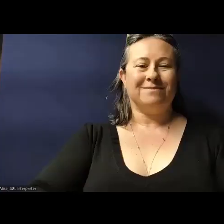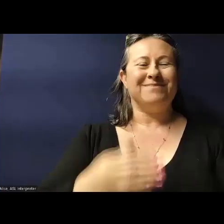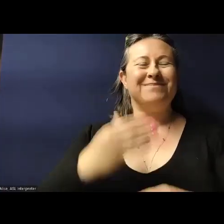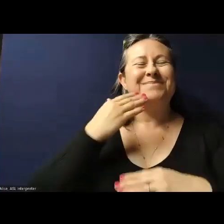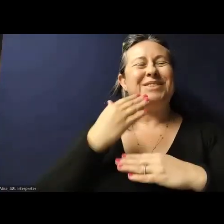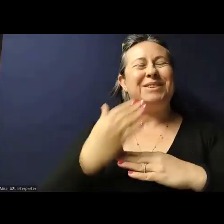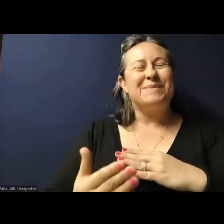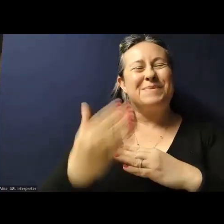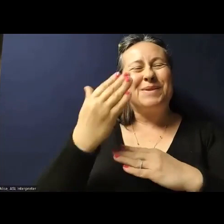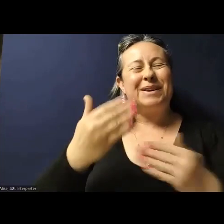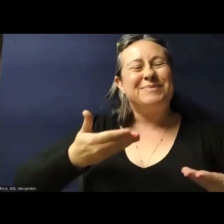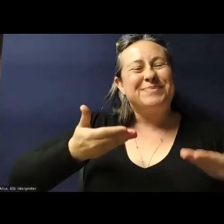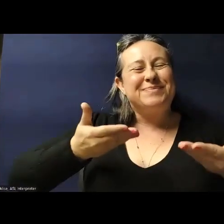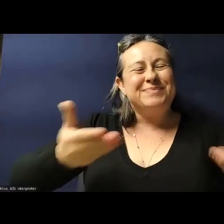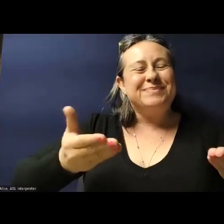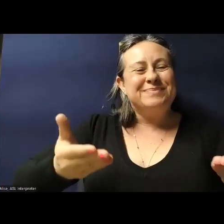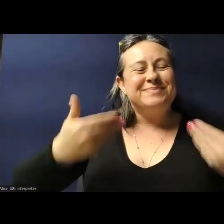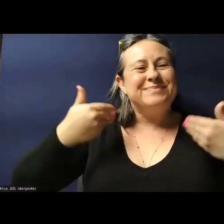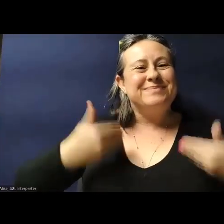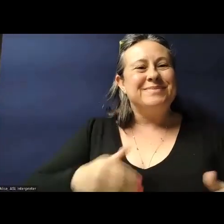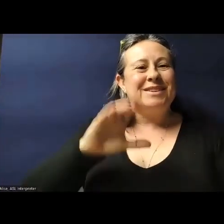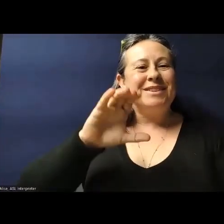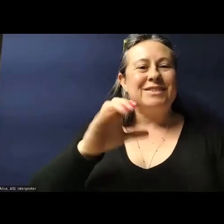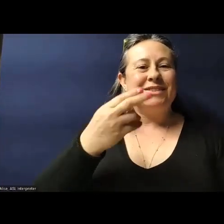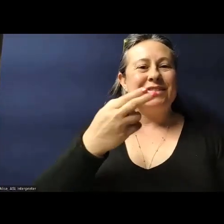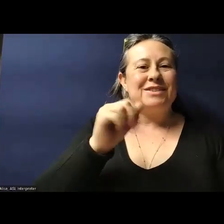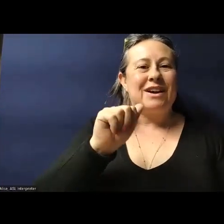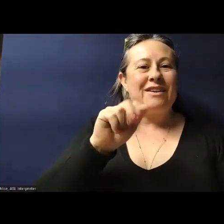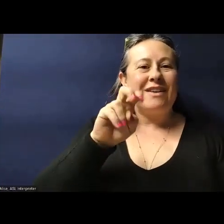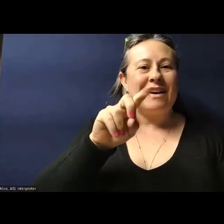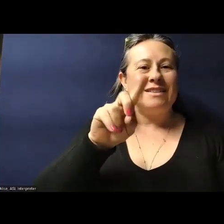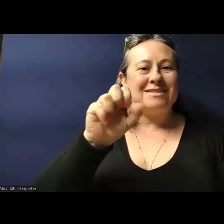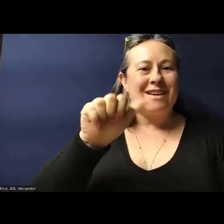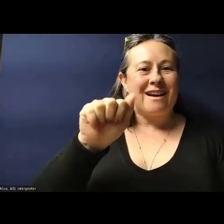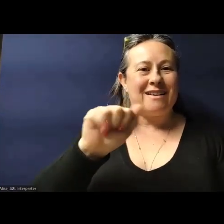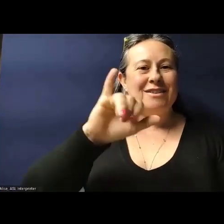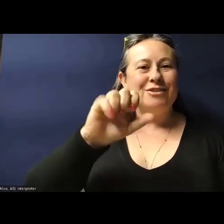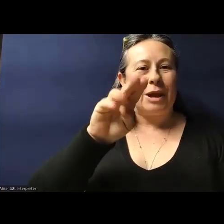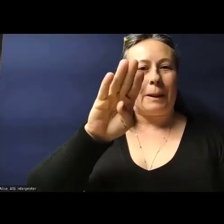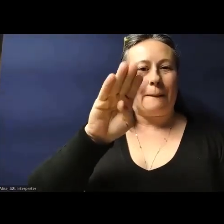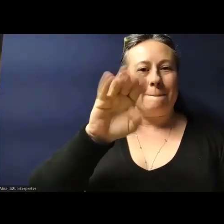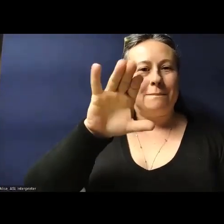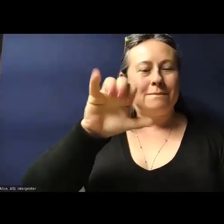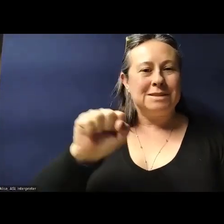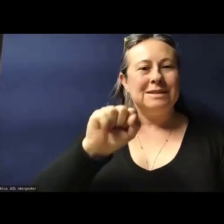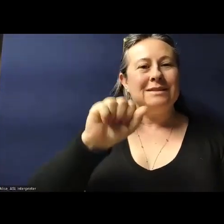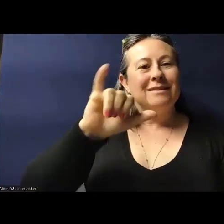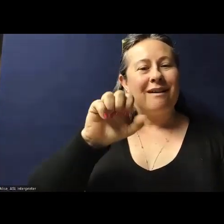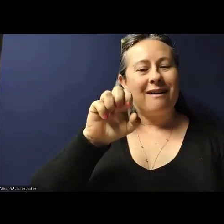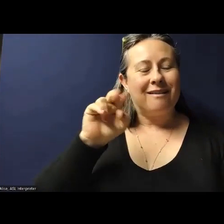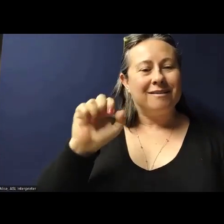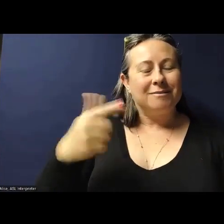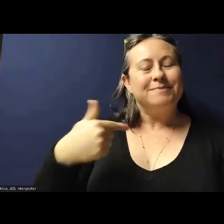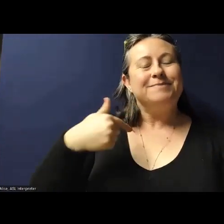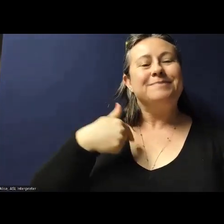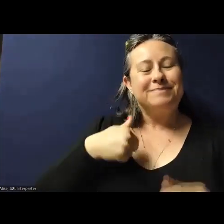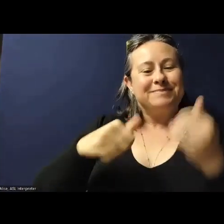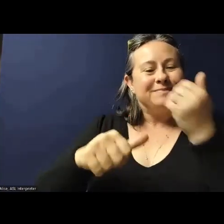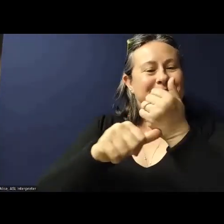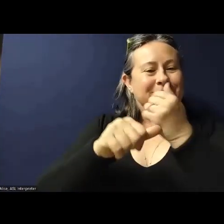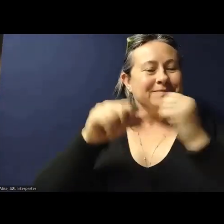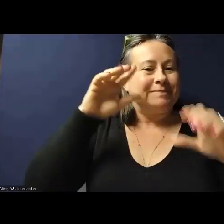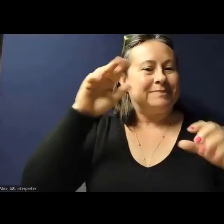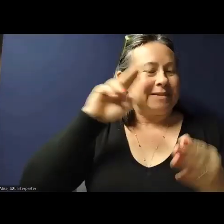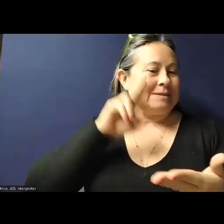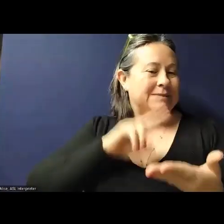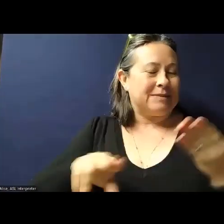Good morning. Welcome. I am Shavonda Jacobs-Young, USDA Undersecretary for Research, Education, and Economics, and